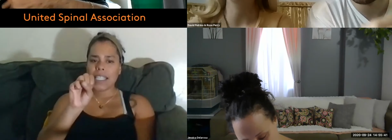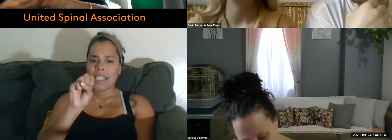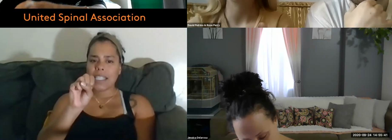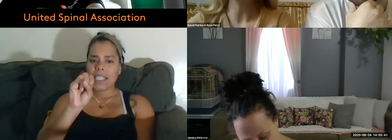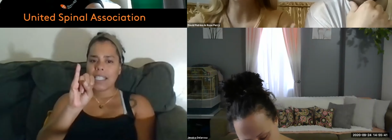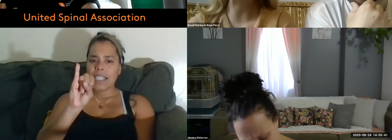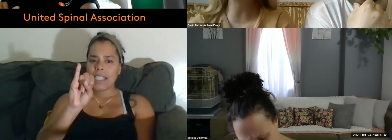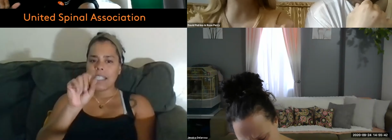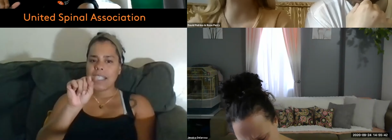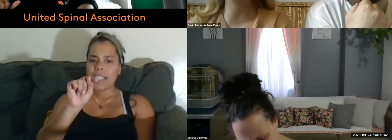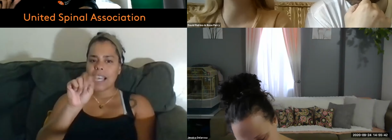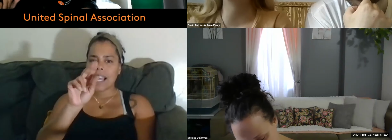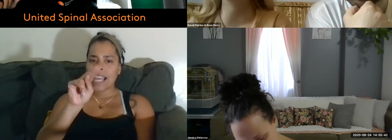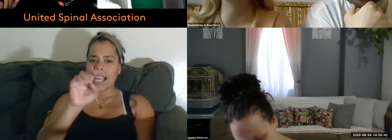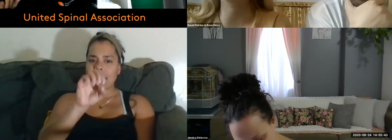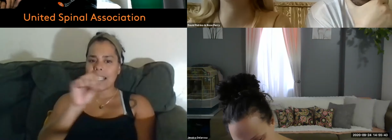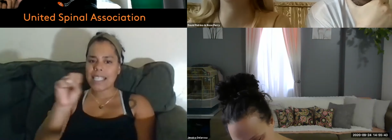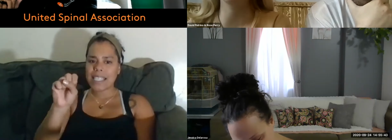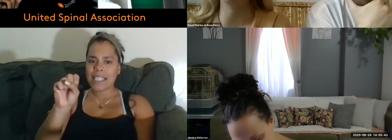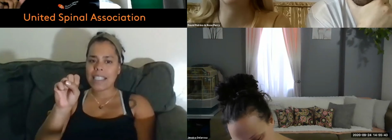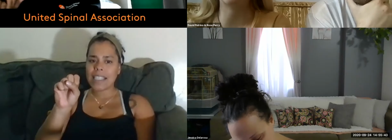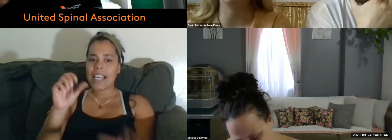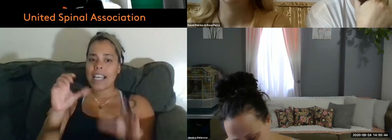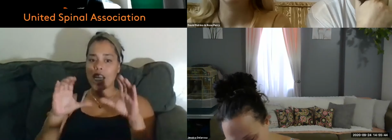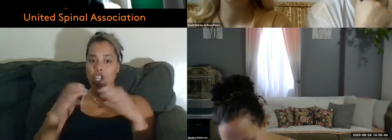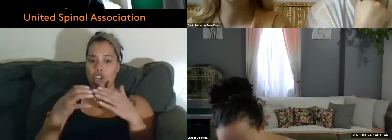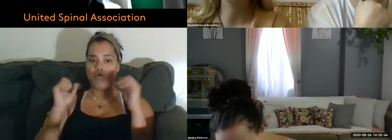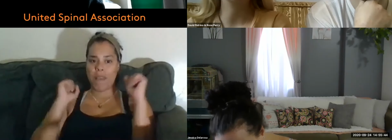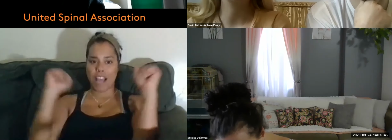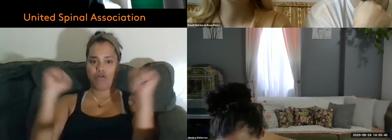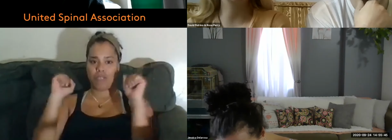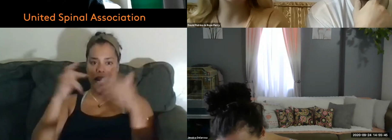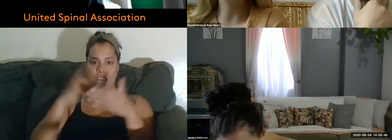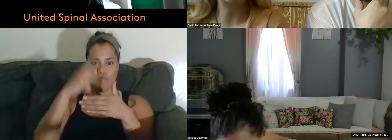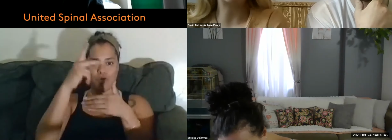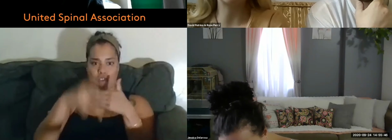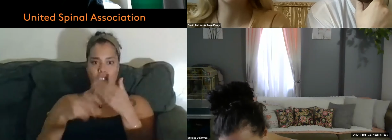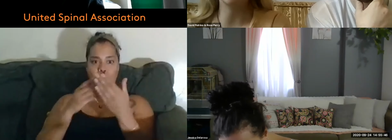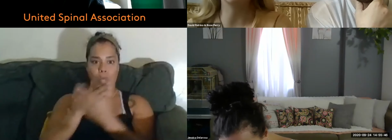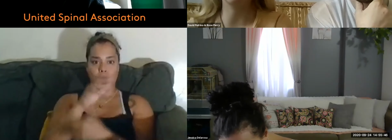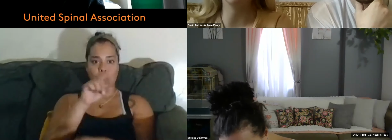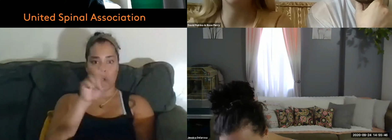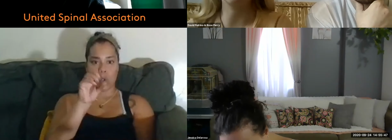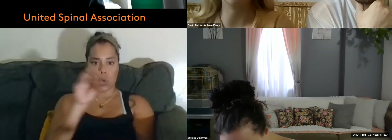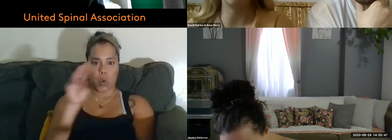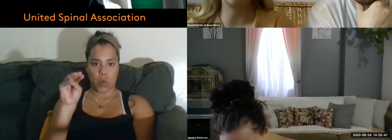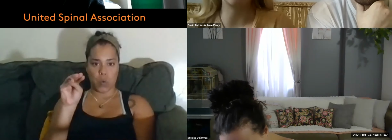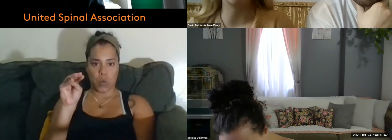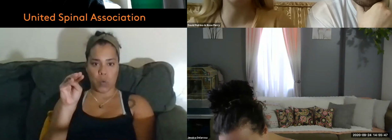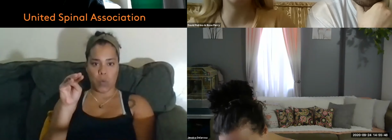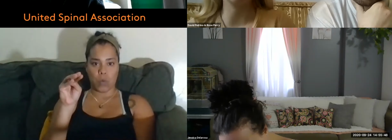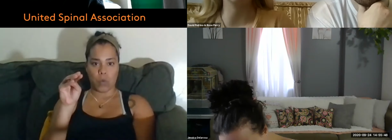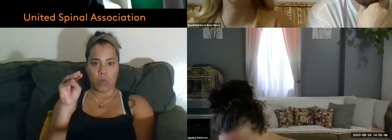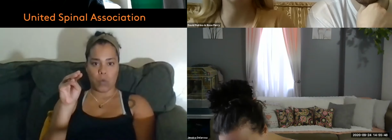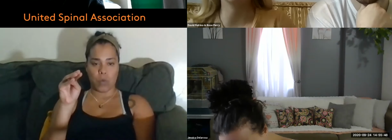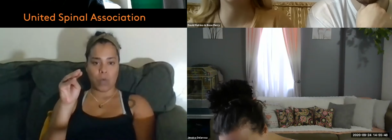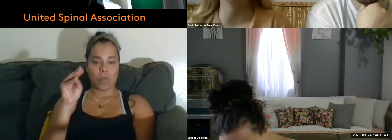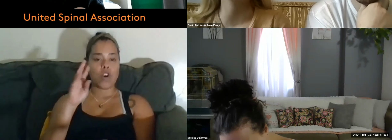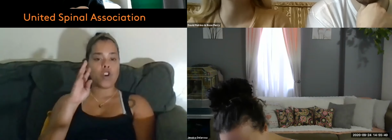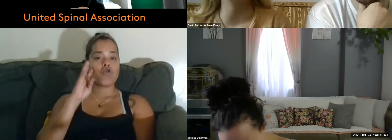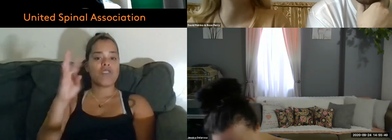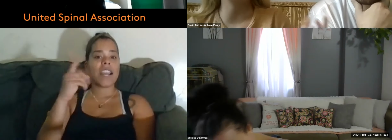group exercise program done over Zoom that was created by the SCI community for the SCI community, but